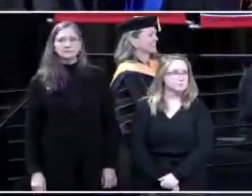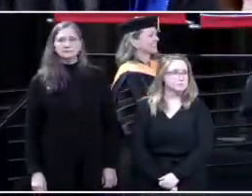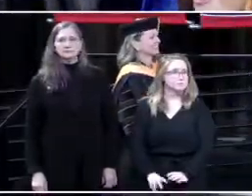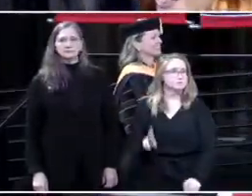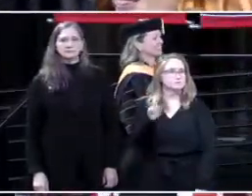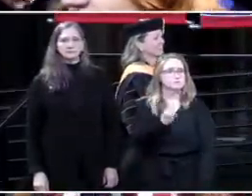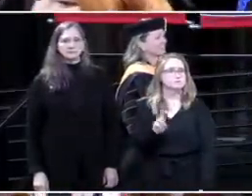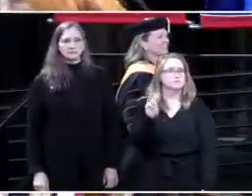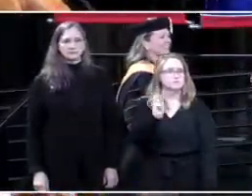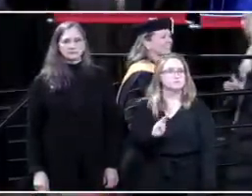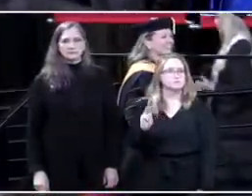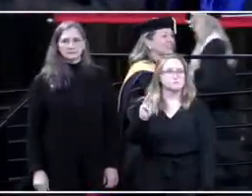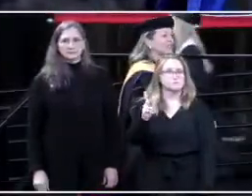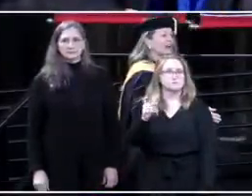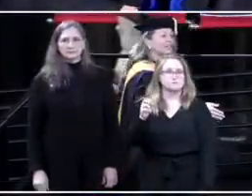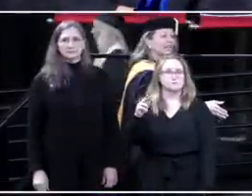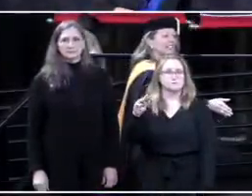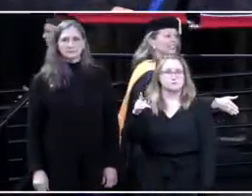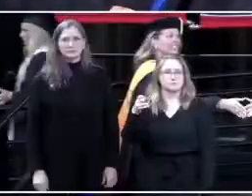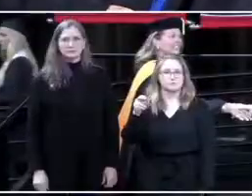Ruth Madison Compton,